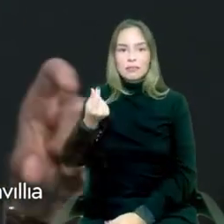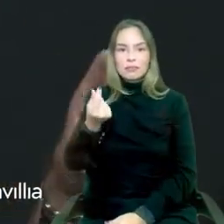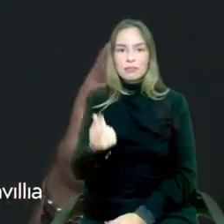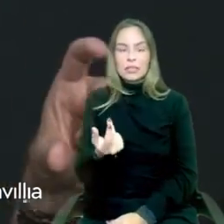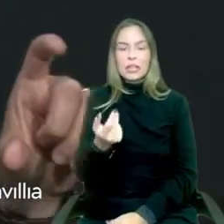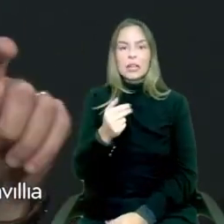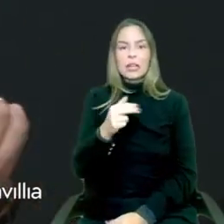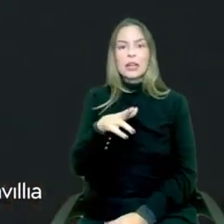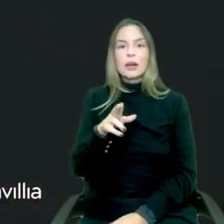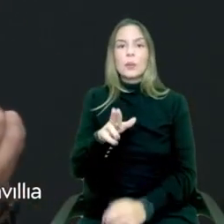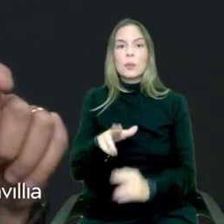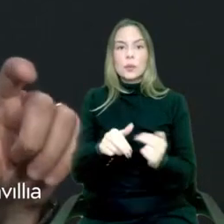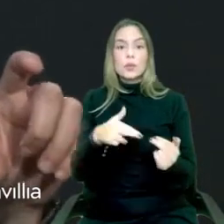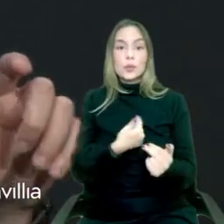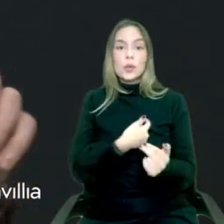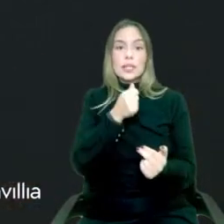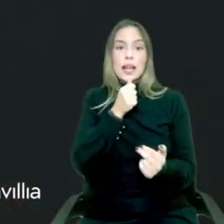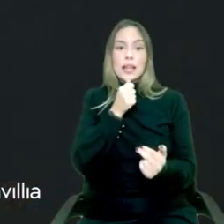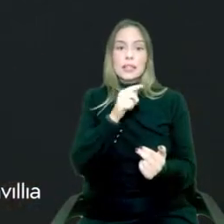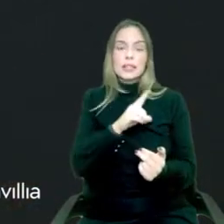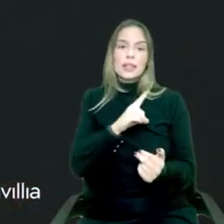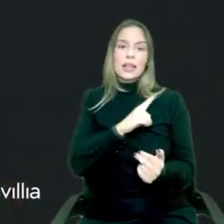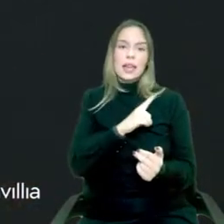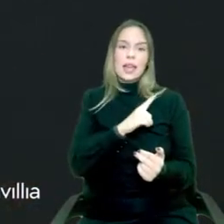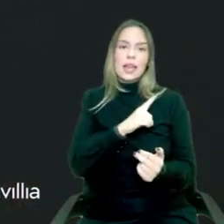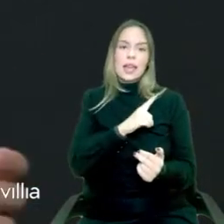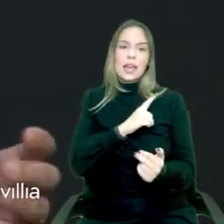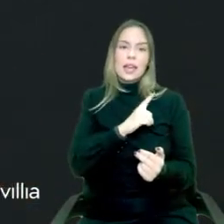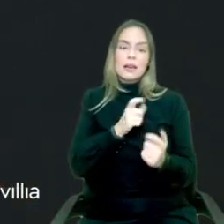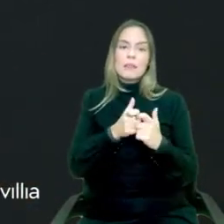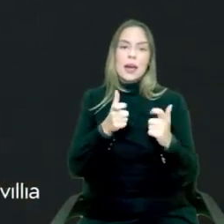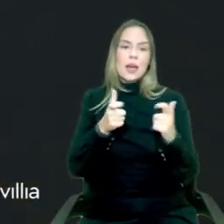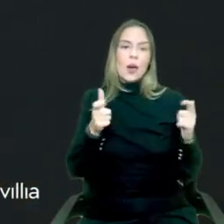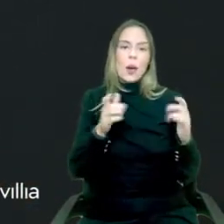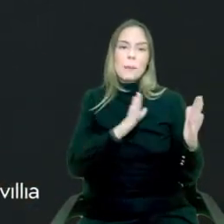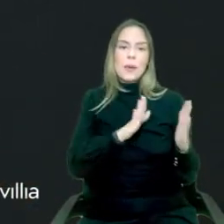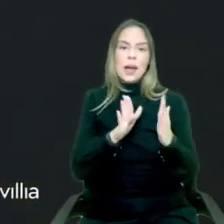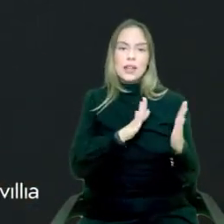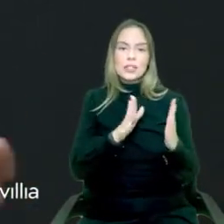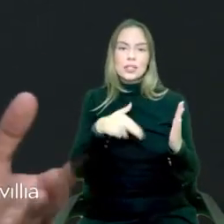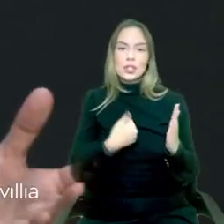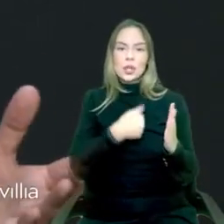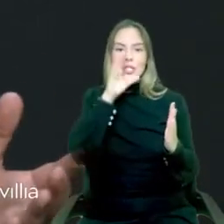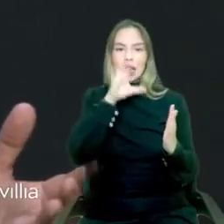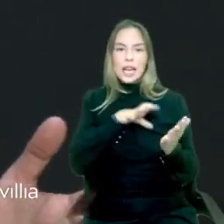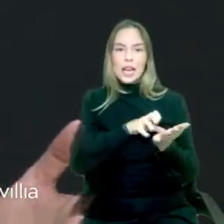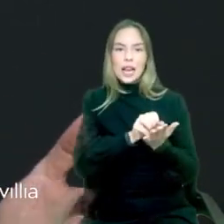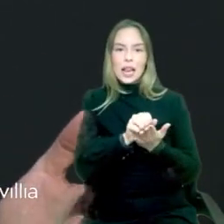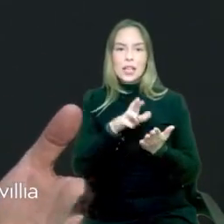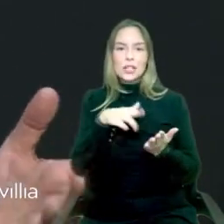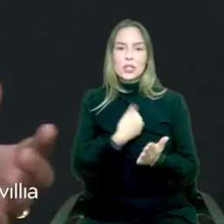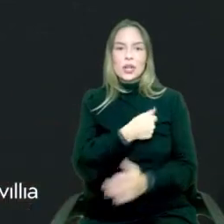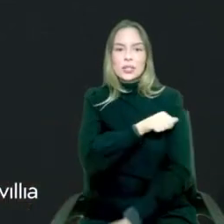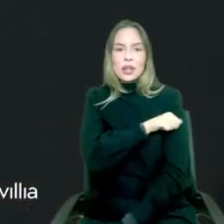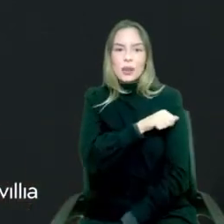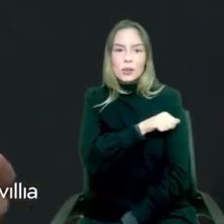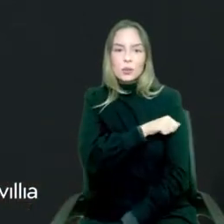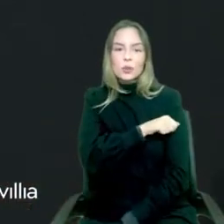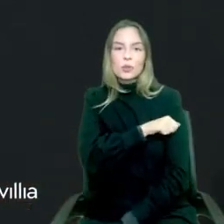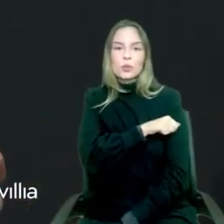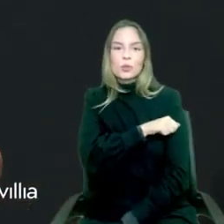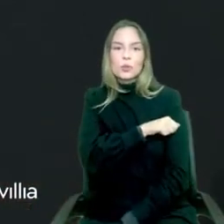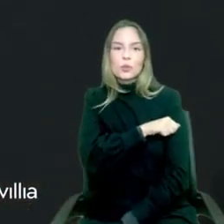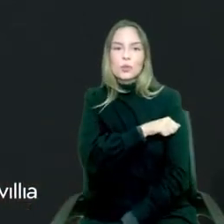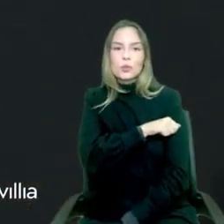have a big part of our customers, our students, in may I say, in a